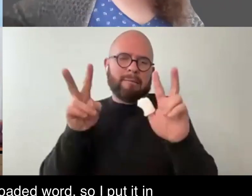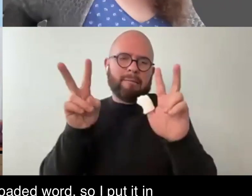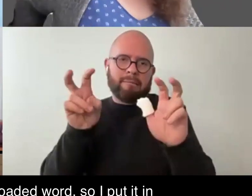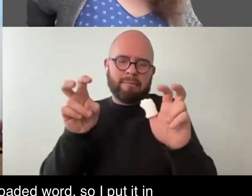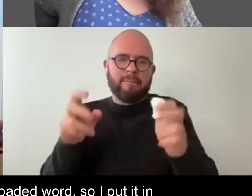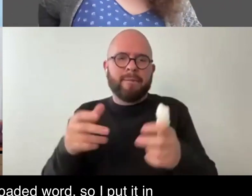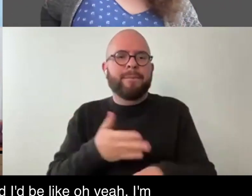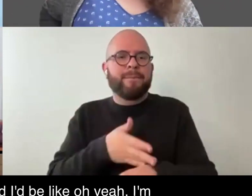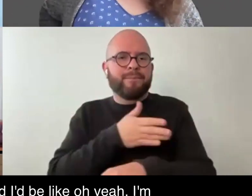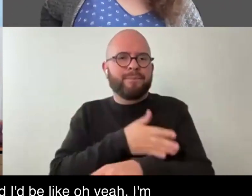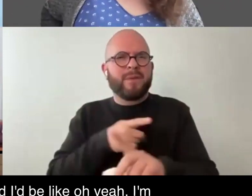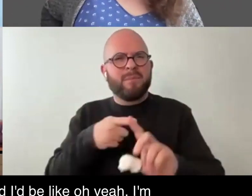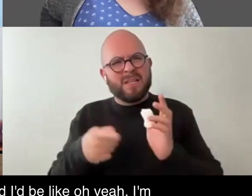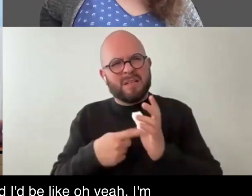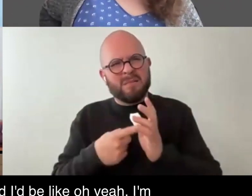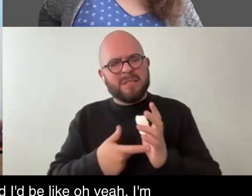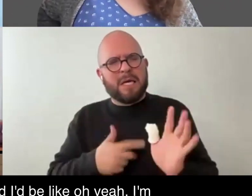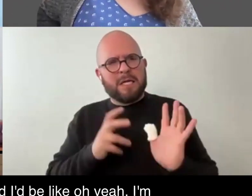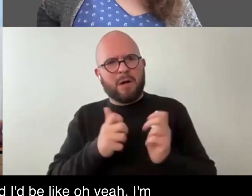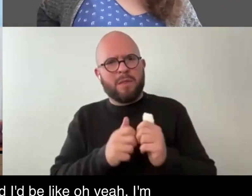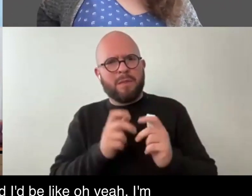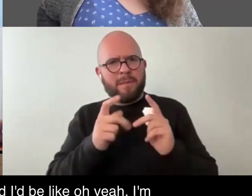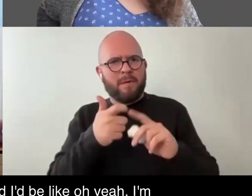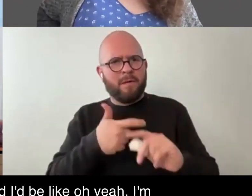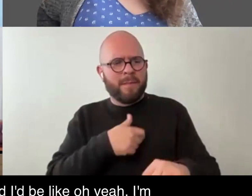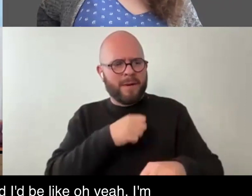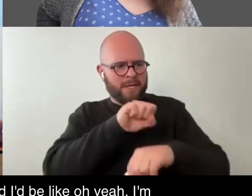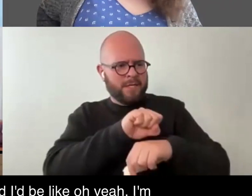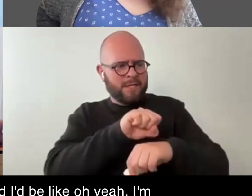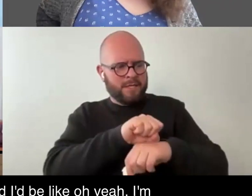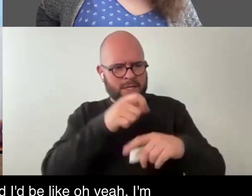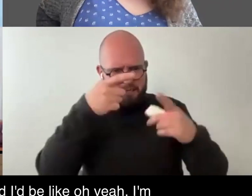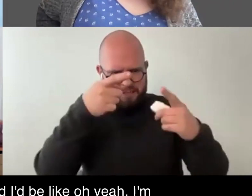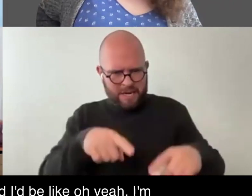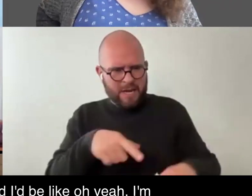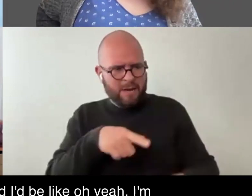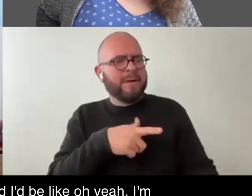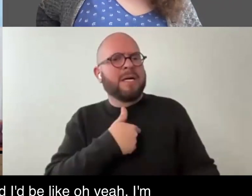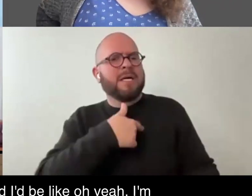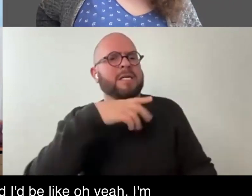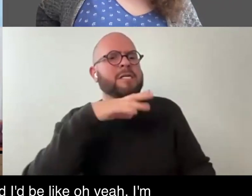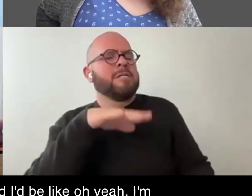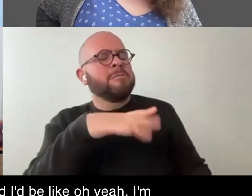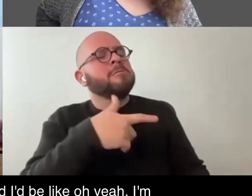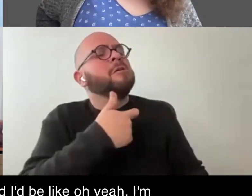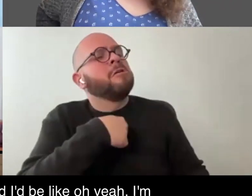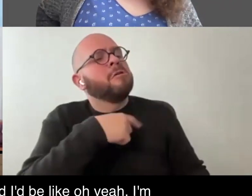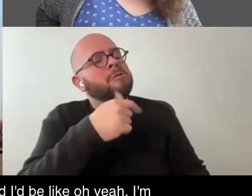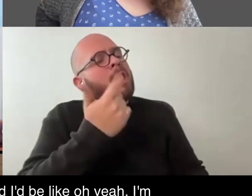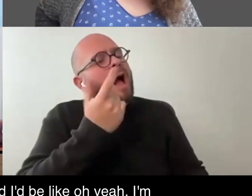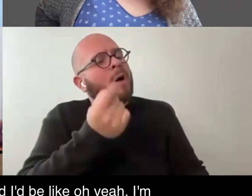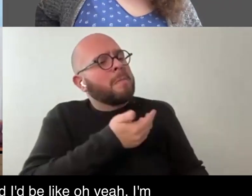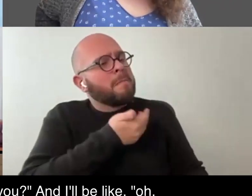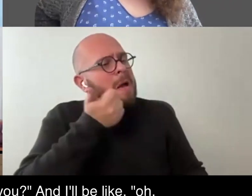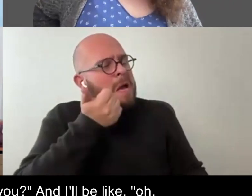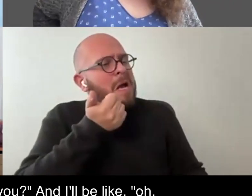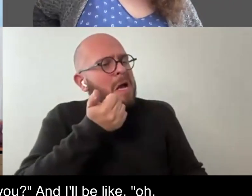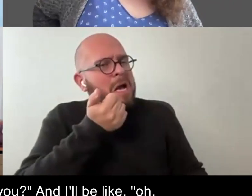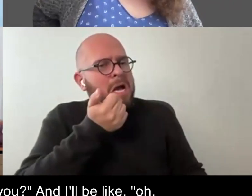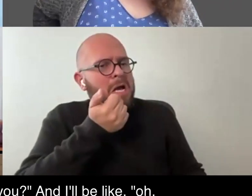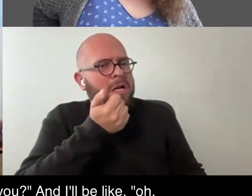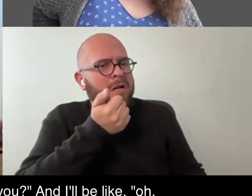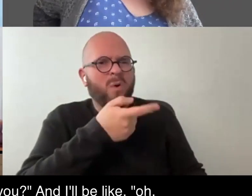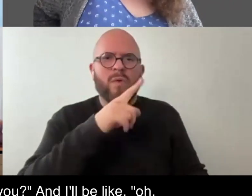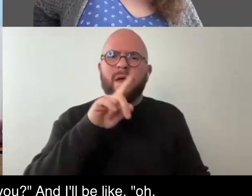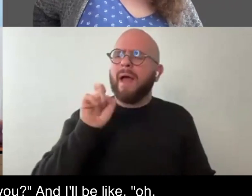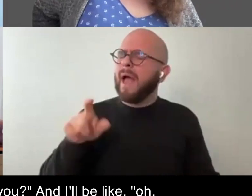sometimes I would talk to people in my congregation and I'd be like, oh yeah, I'm doing a lot better. Or they'll be like, Hannah, how are